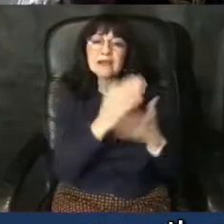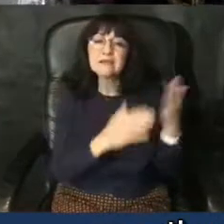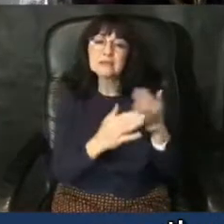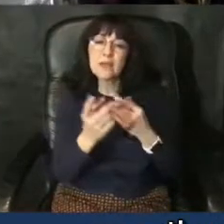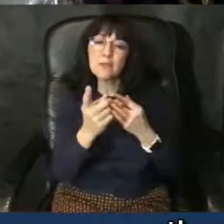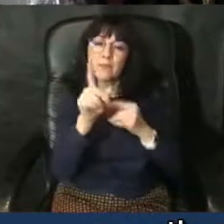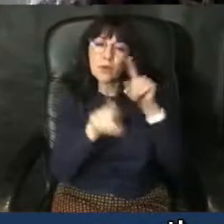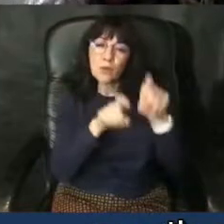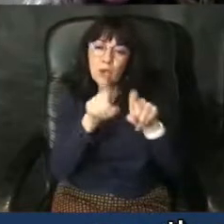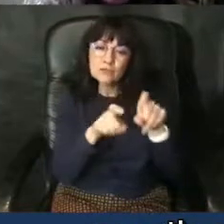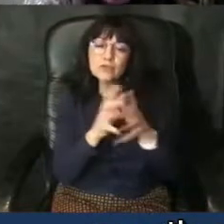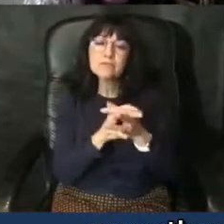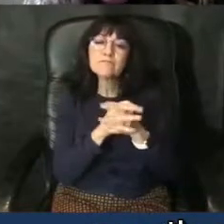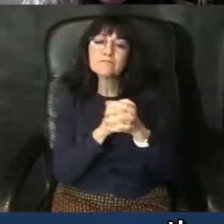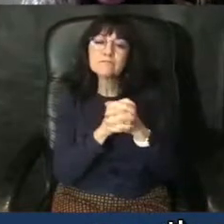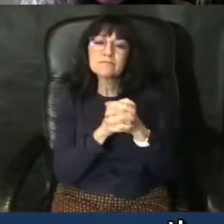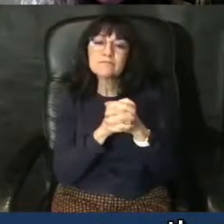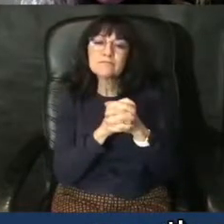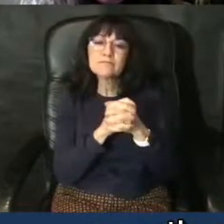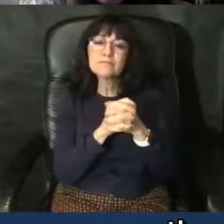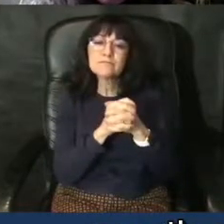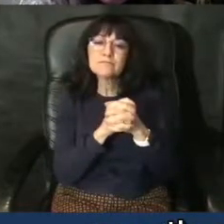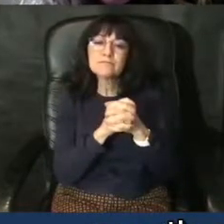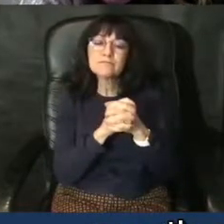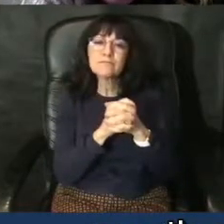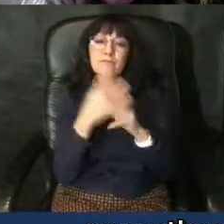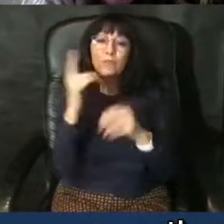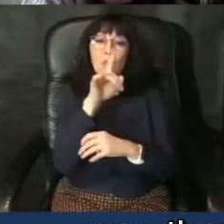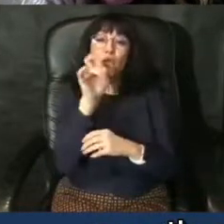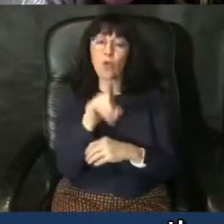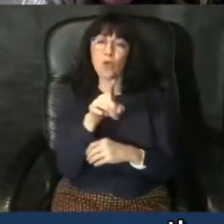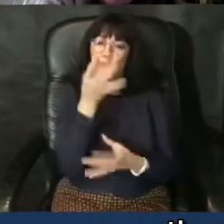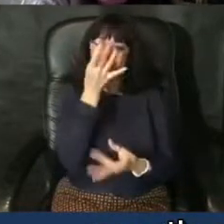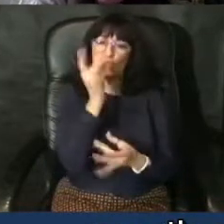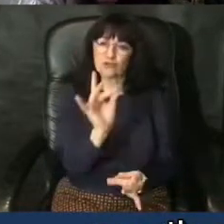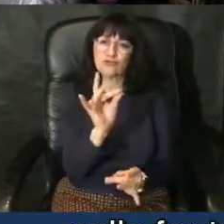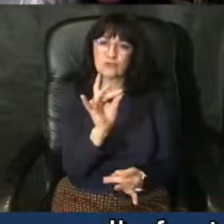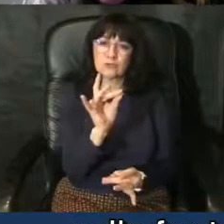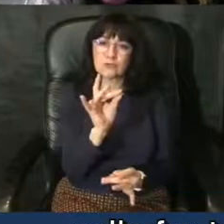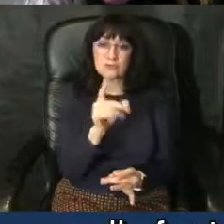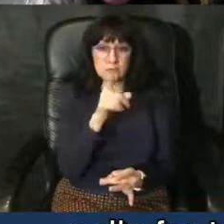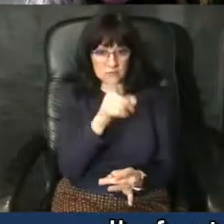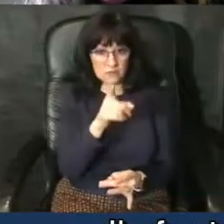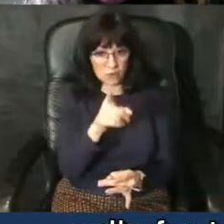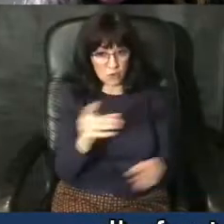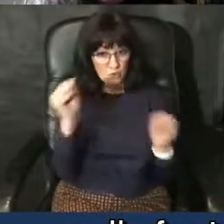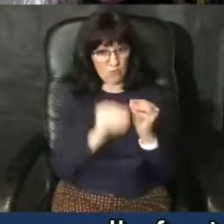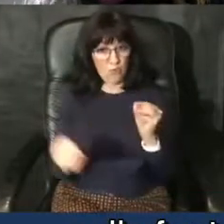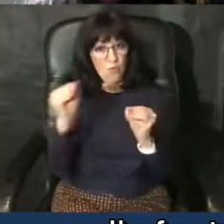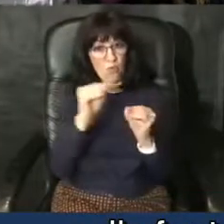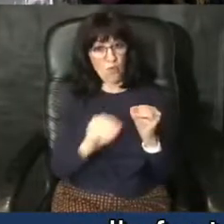One question that is of interest, are you getting more calls for